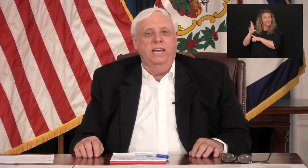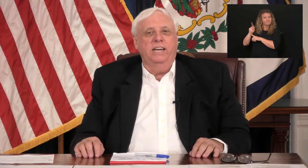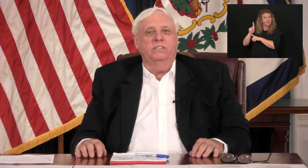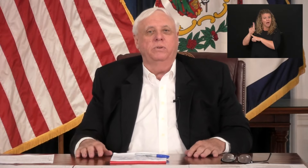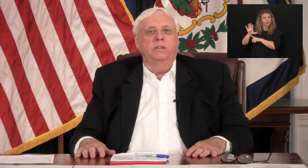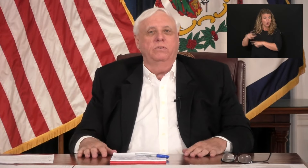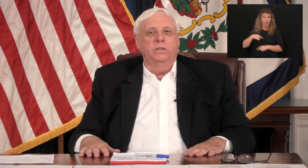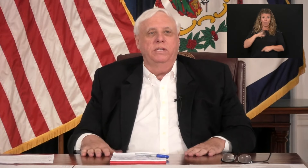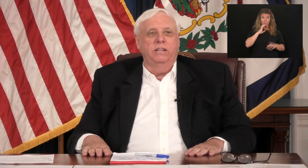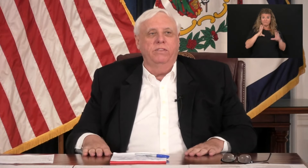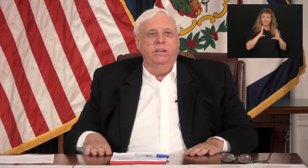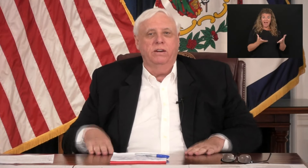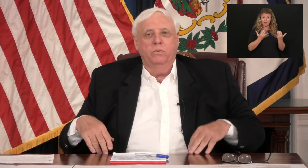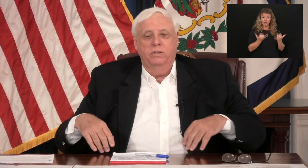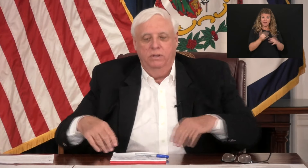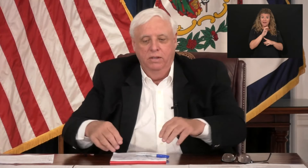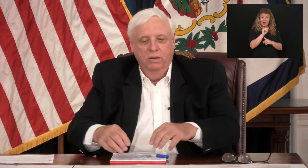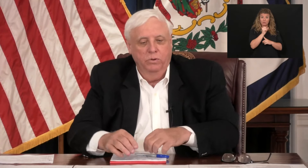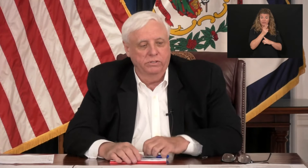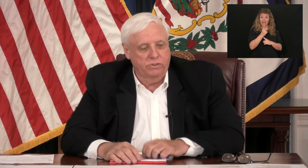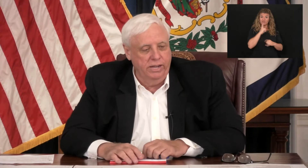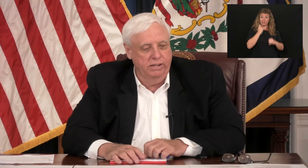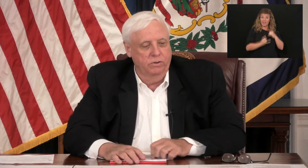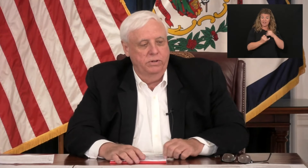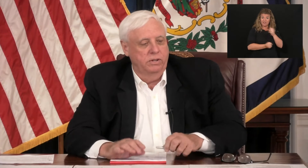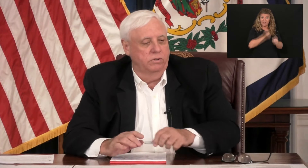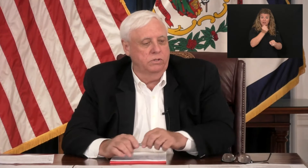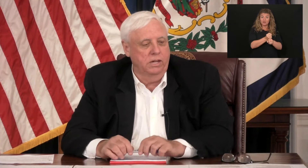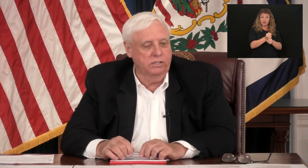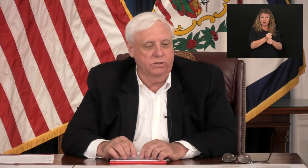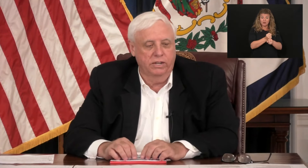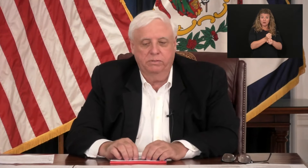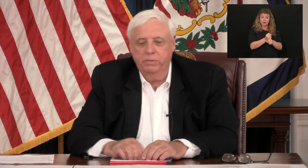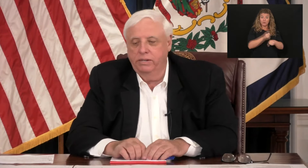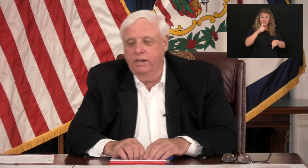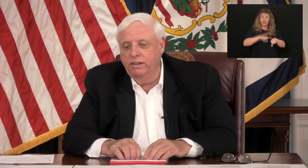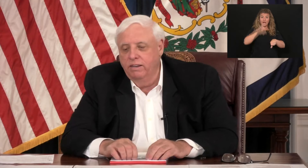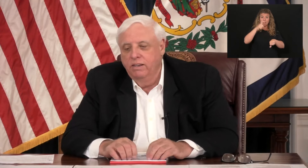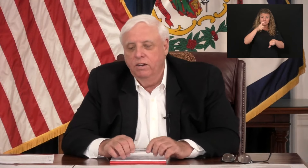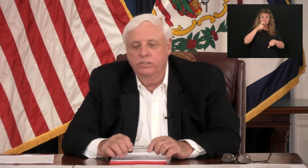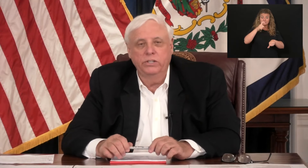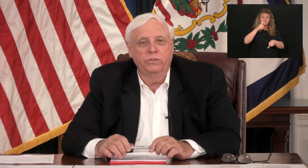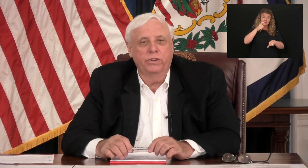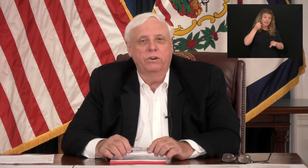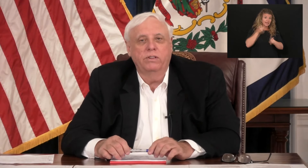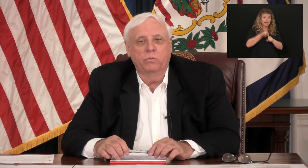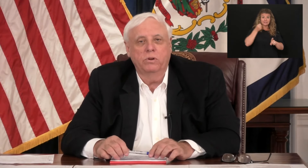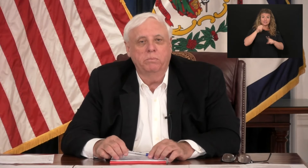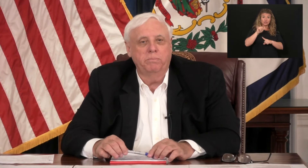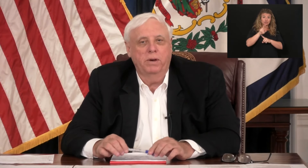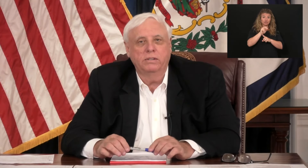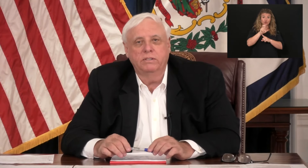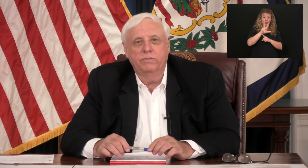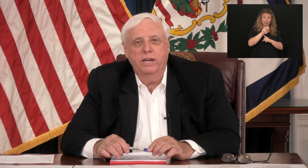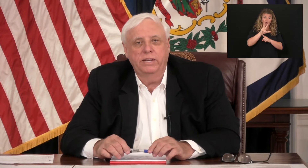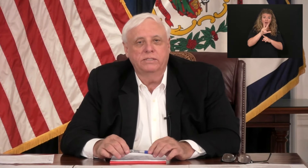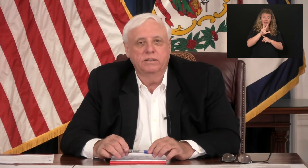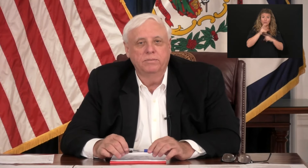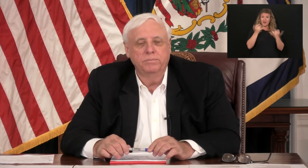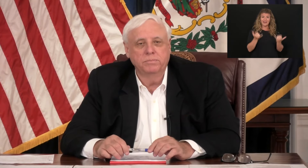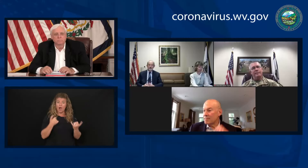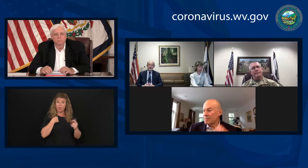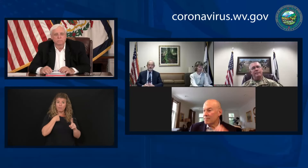as cash when the end of the year, when the clock strikes midnight on June 30th, we're going to be positive